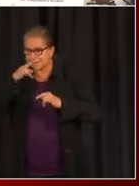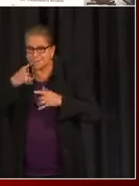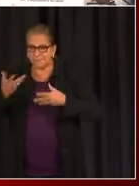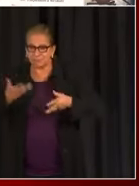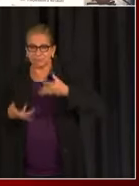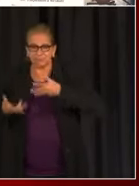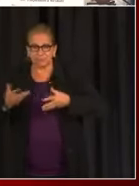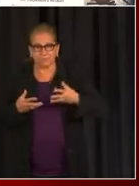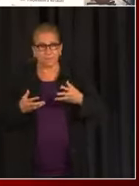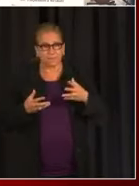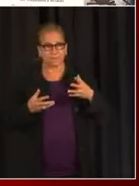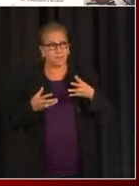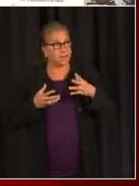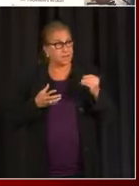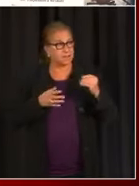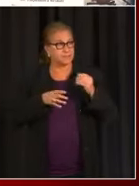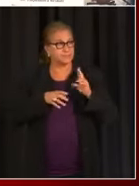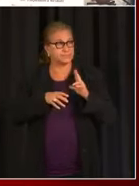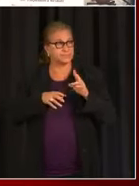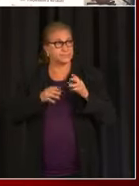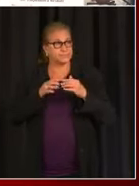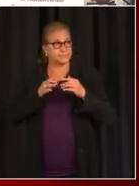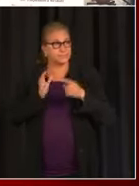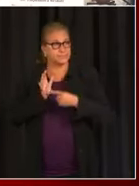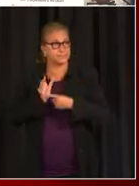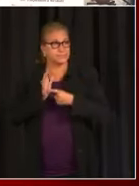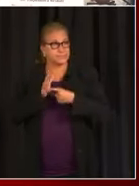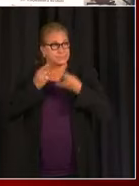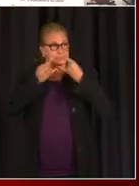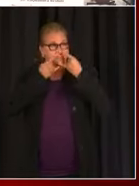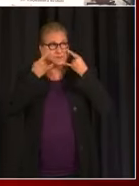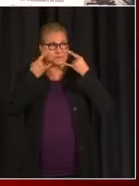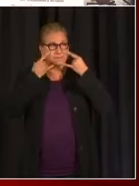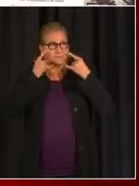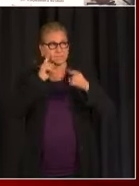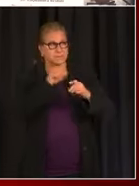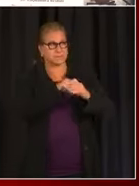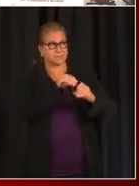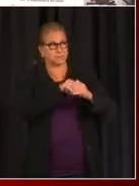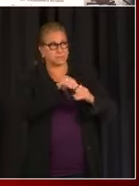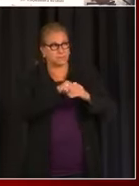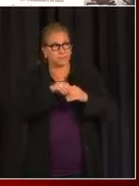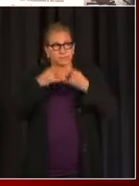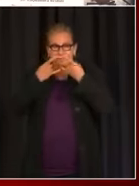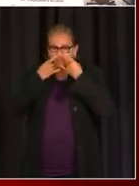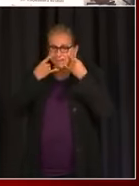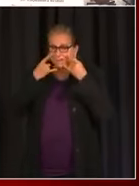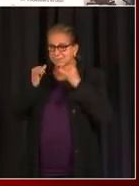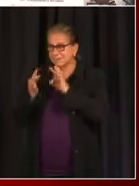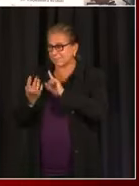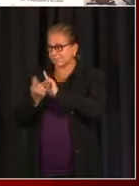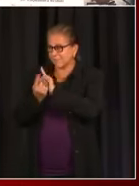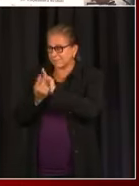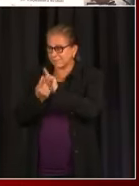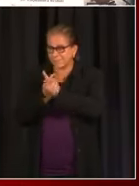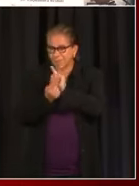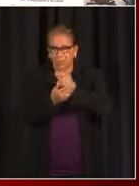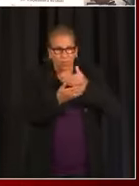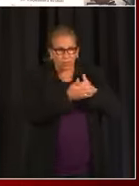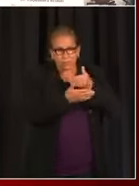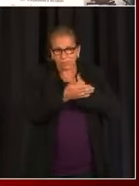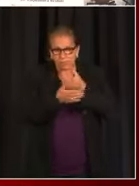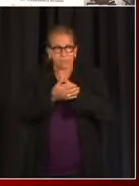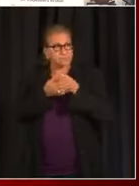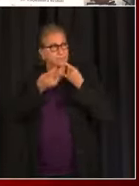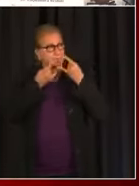to updating our mask guidance, DC Health will provide updated guidance for our K-12 schools as well as